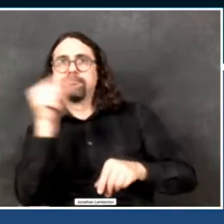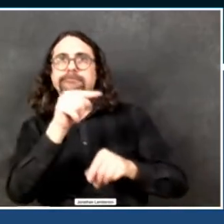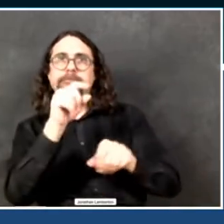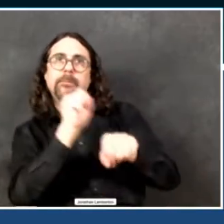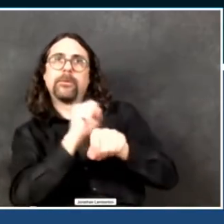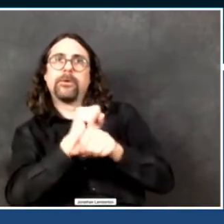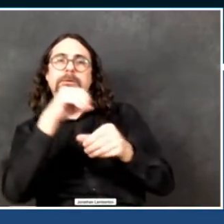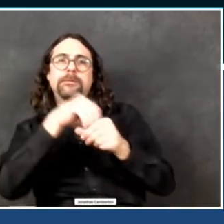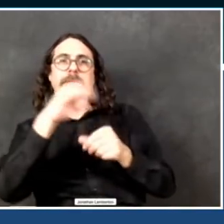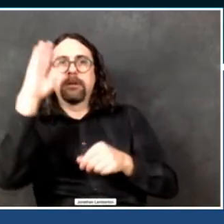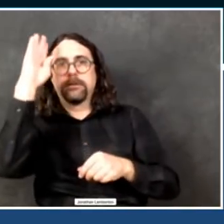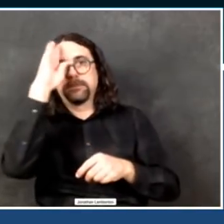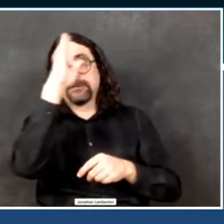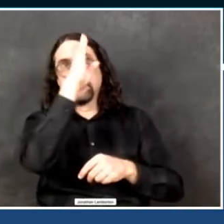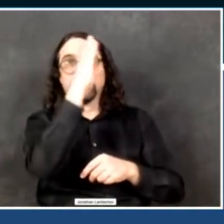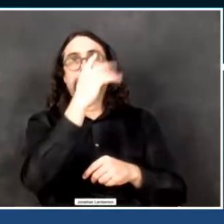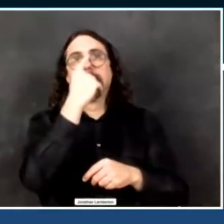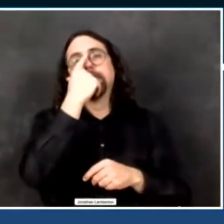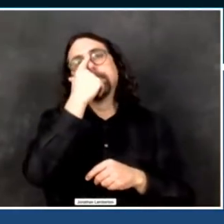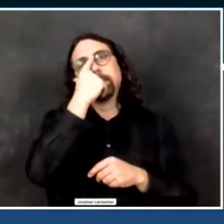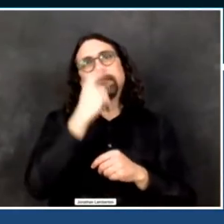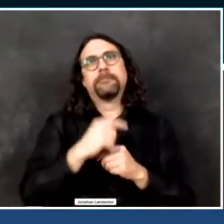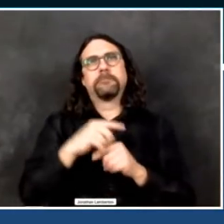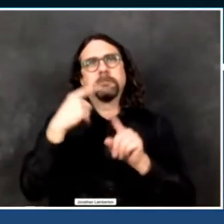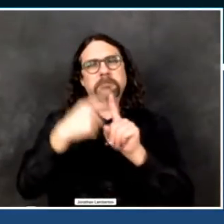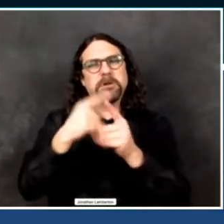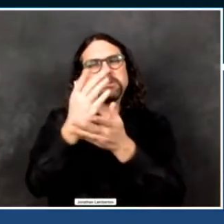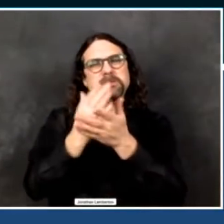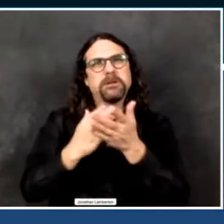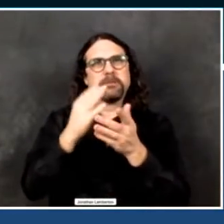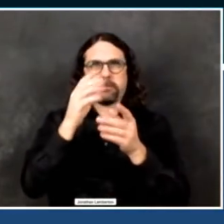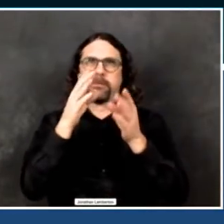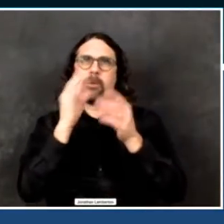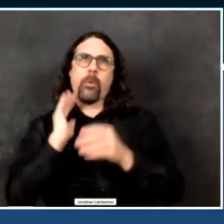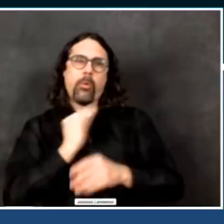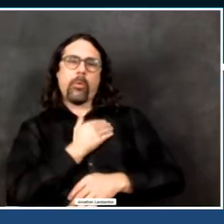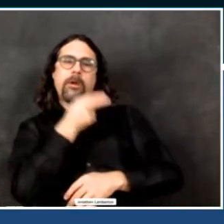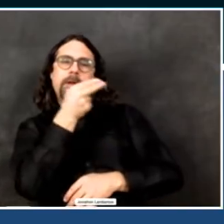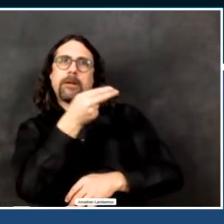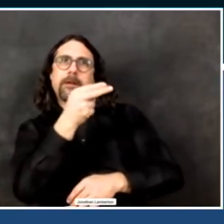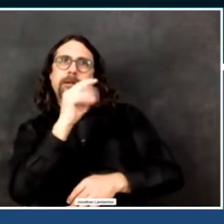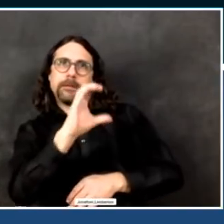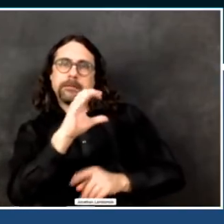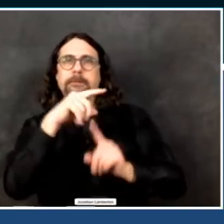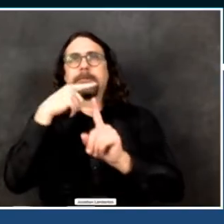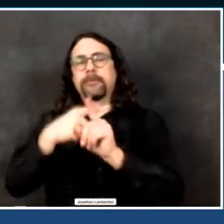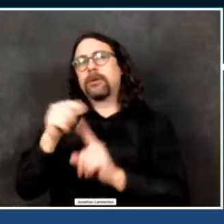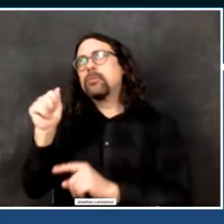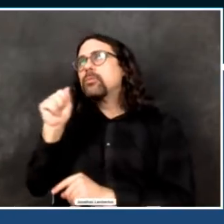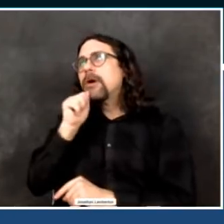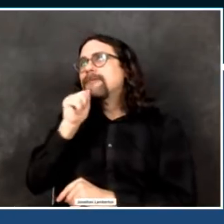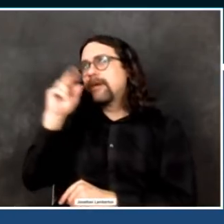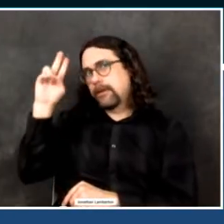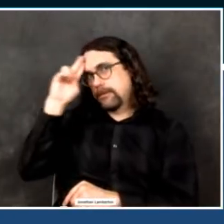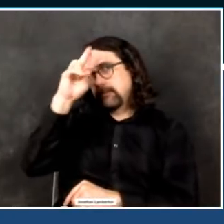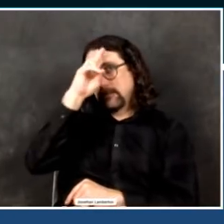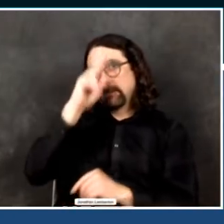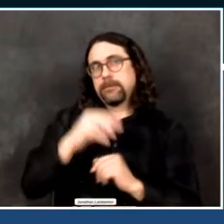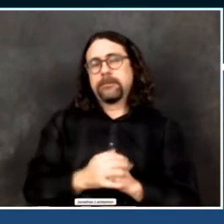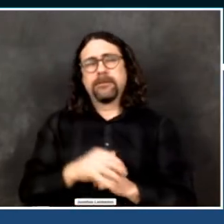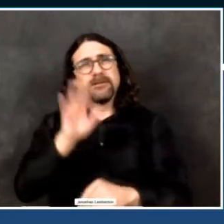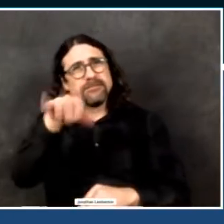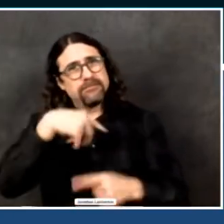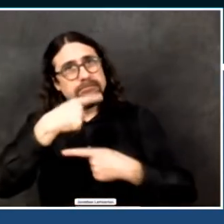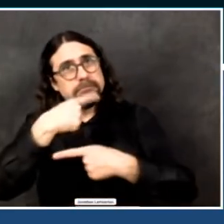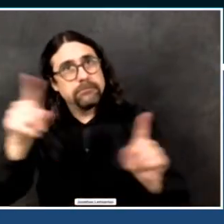as well. So I want to say to all New Yorkers who are looking for work, join a team of heroes. Help out in